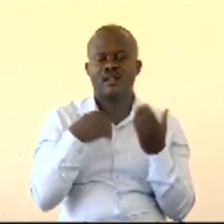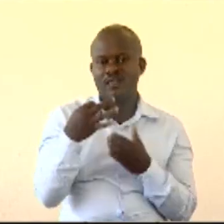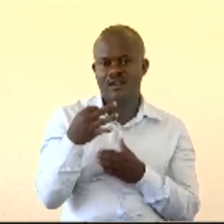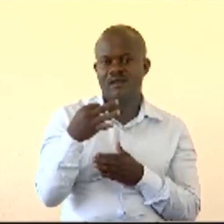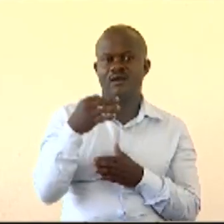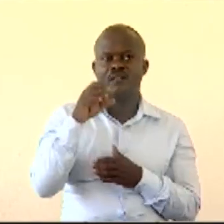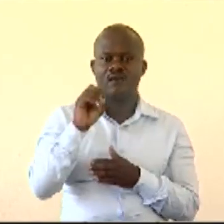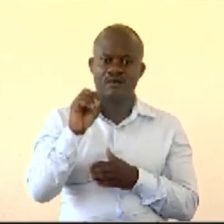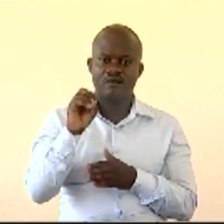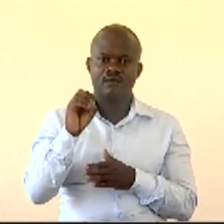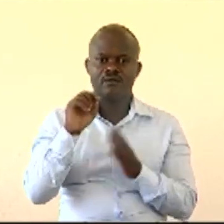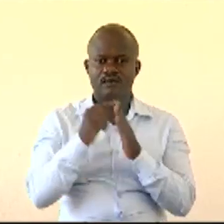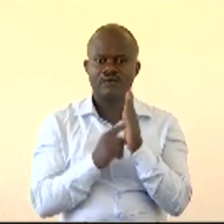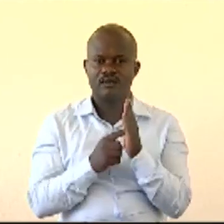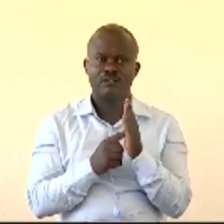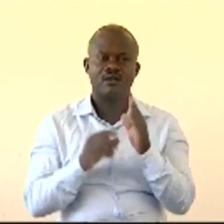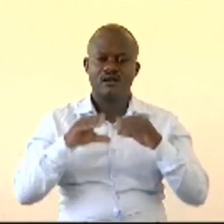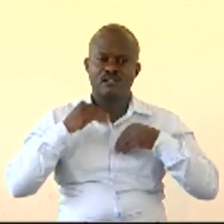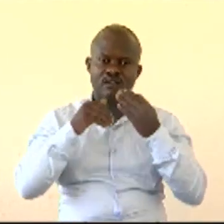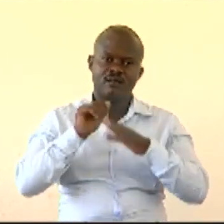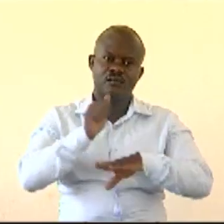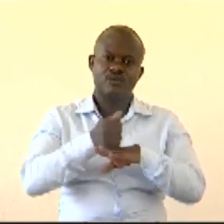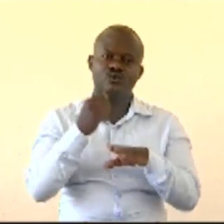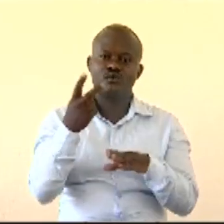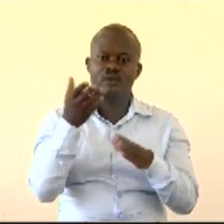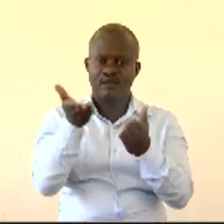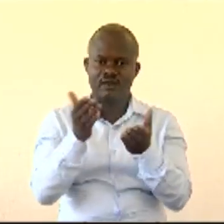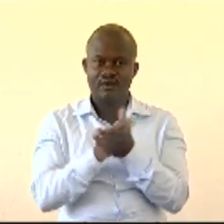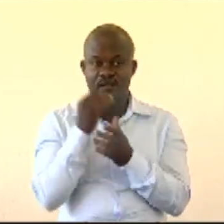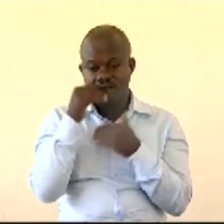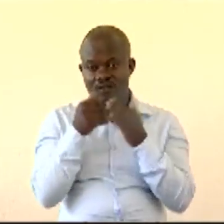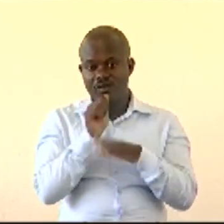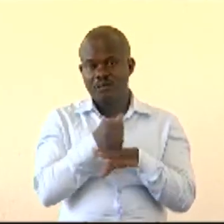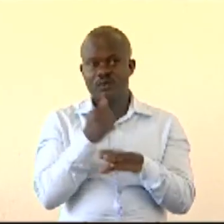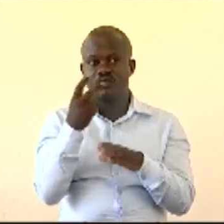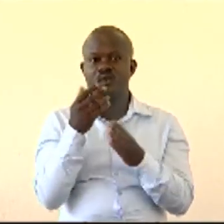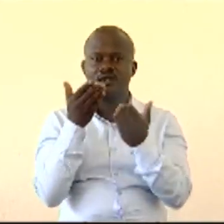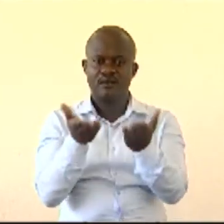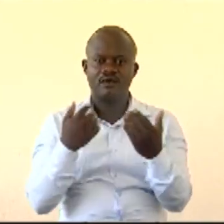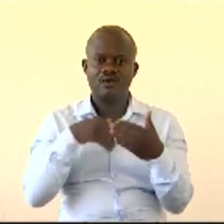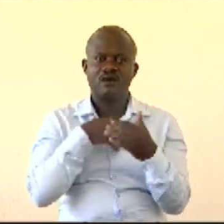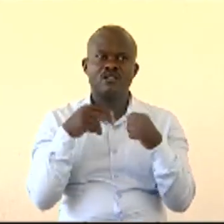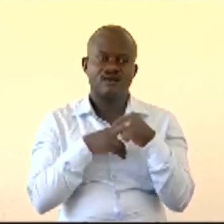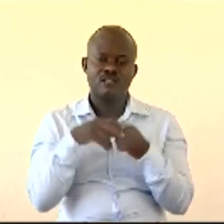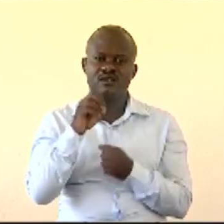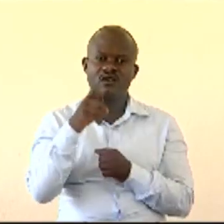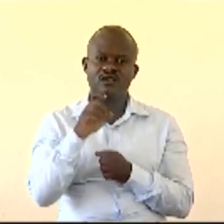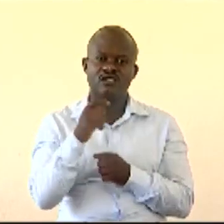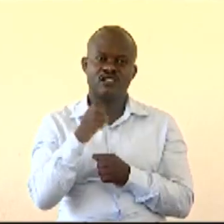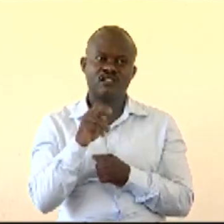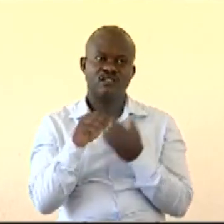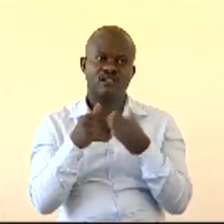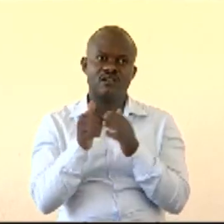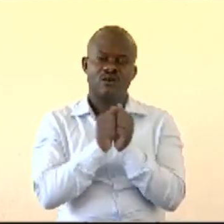atoms. Let us put 2 here. If we put 2 here now, we have 6 oxygen atoms.